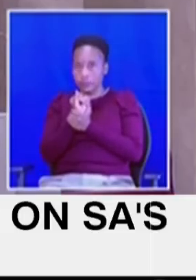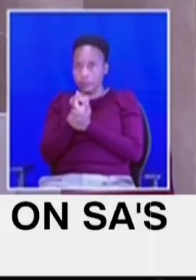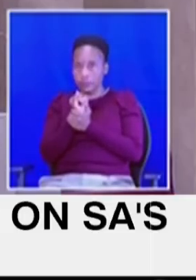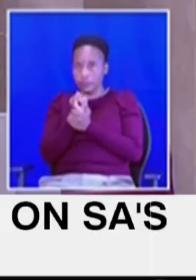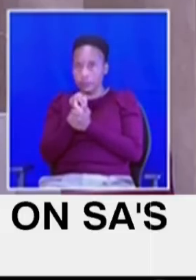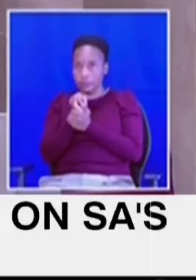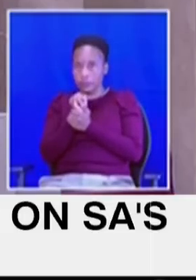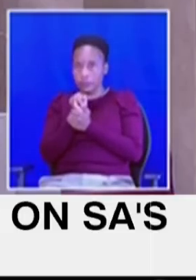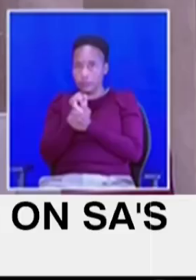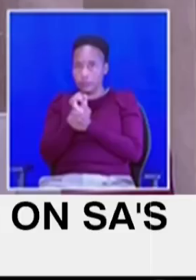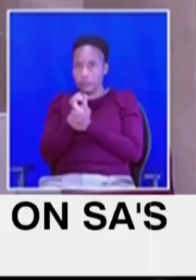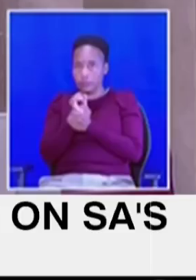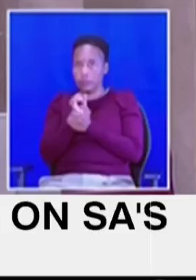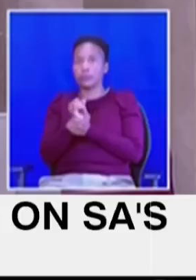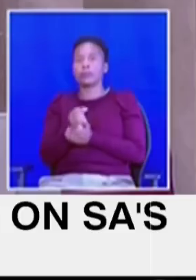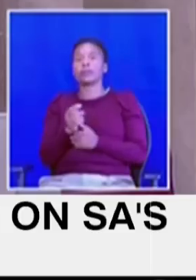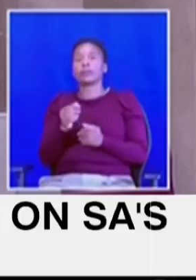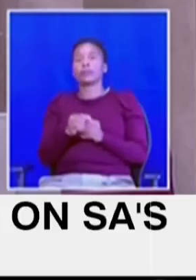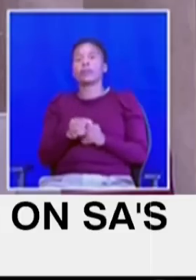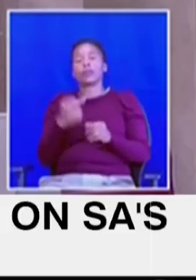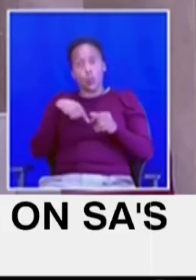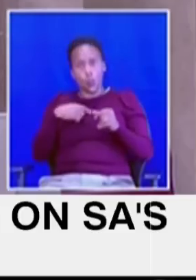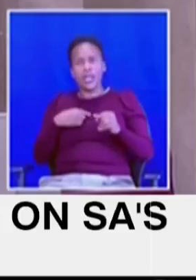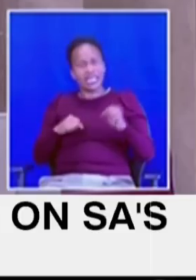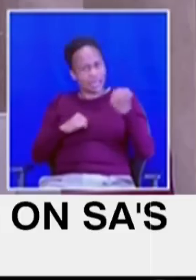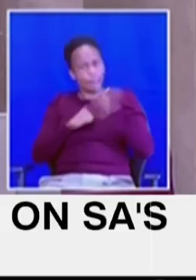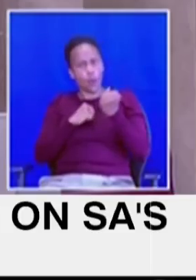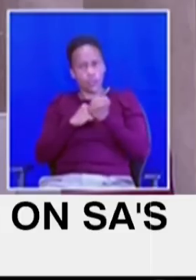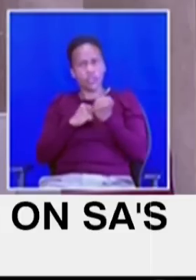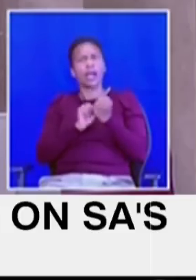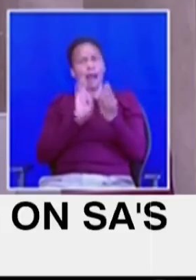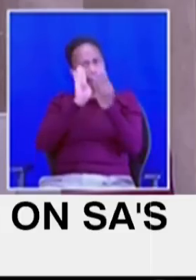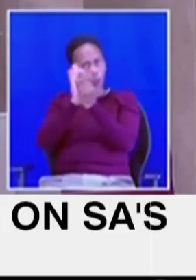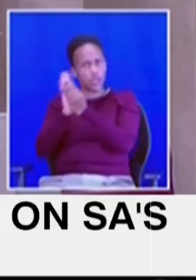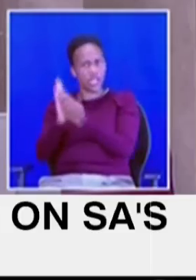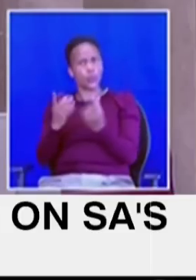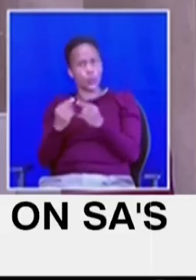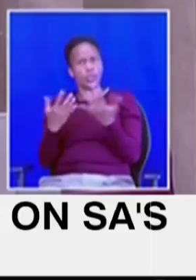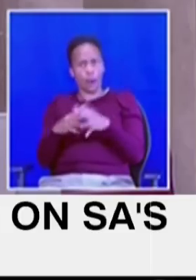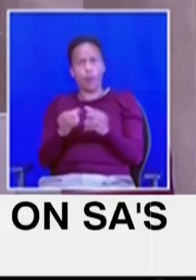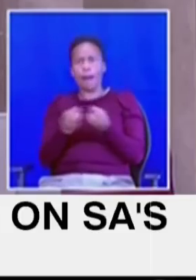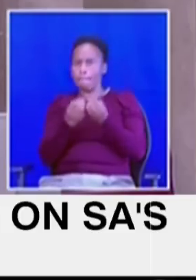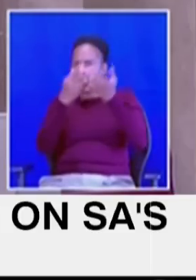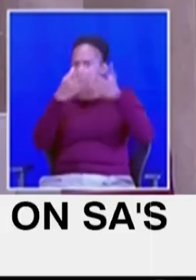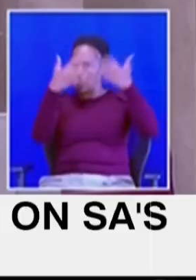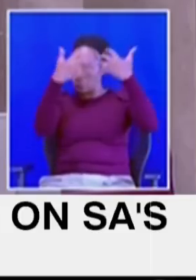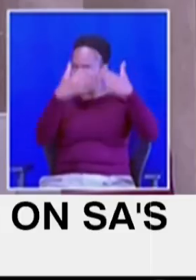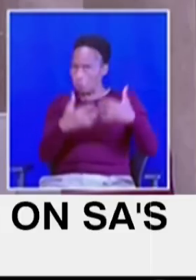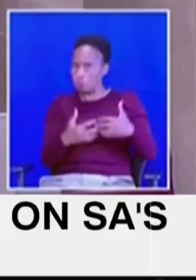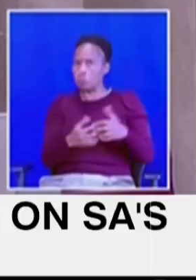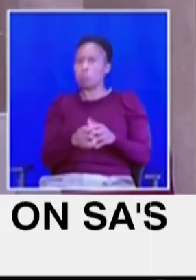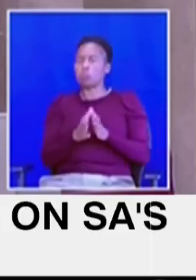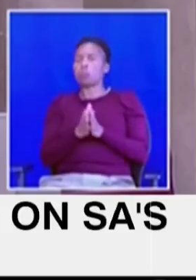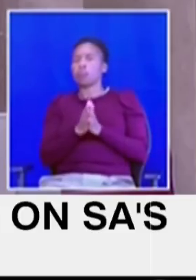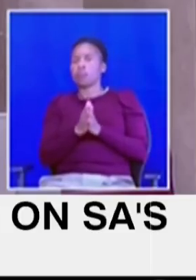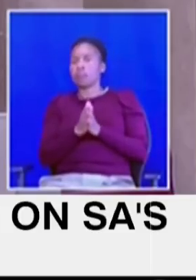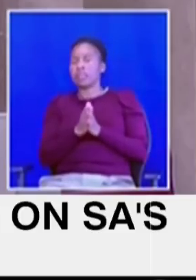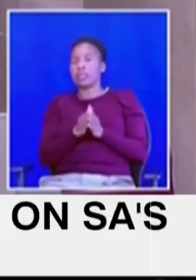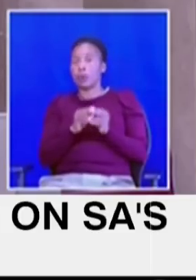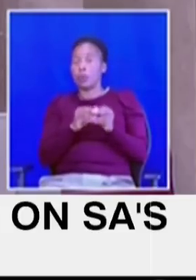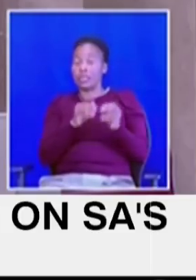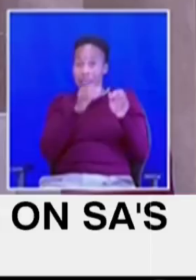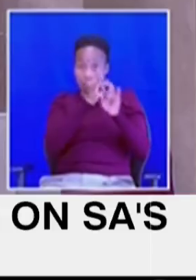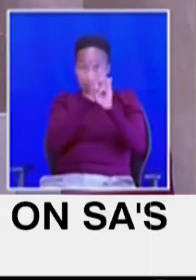these agencies, we support this approach they are taking, the multidisciplinary initiative. So